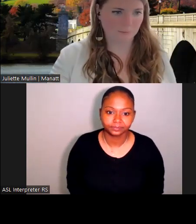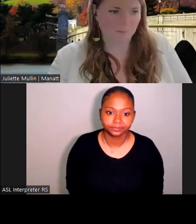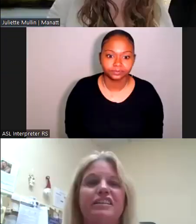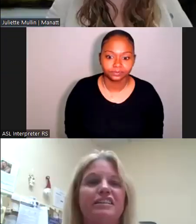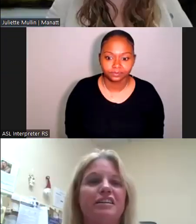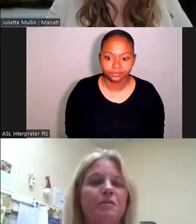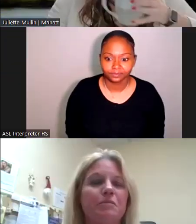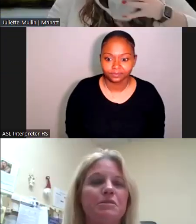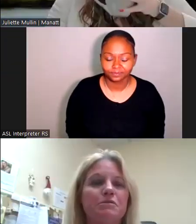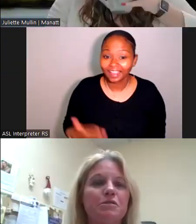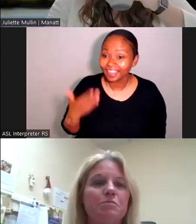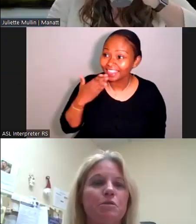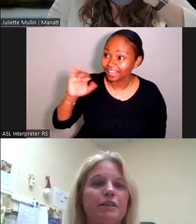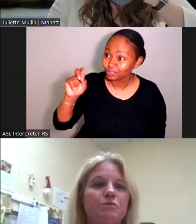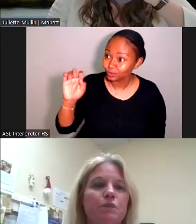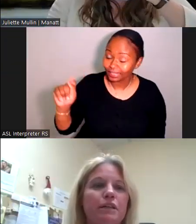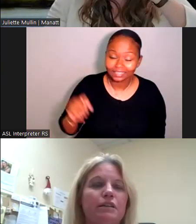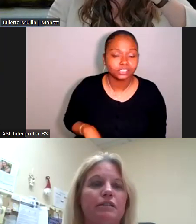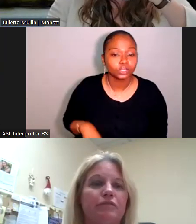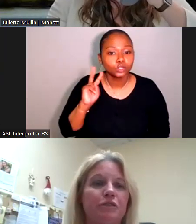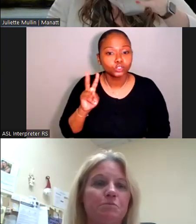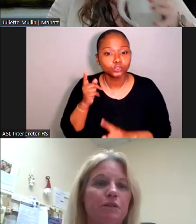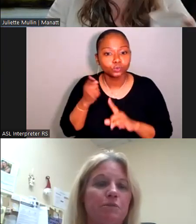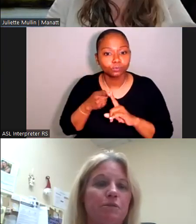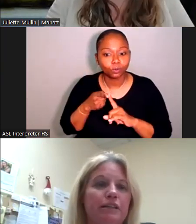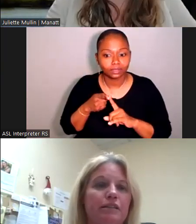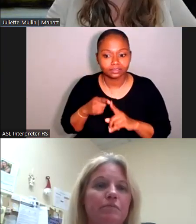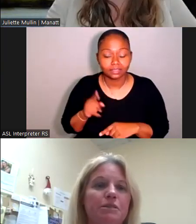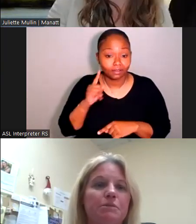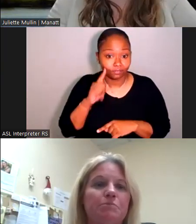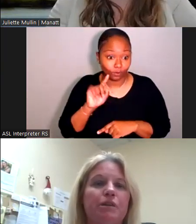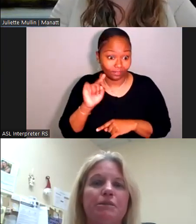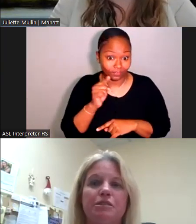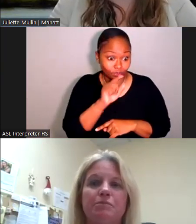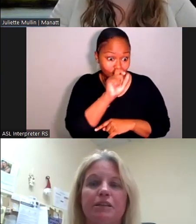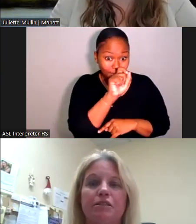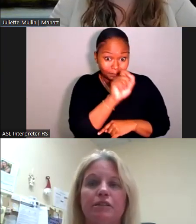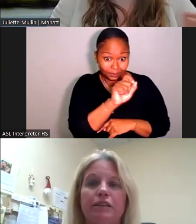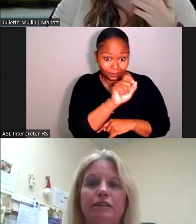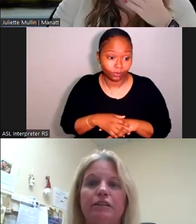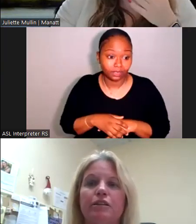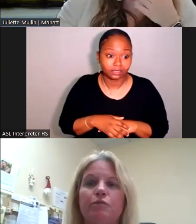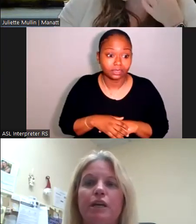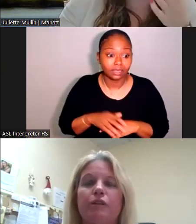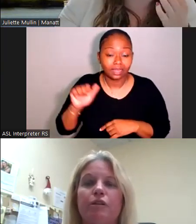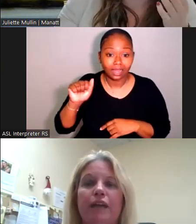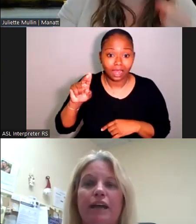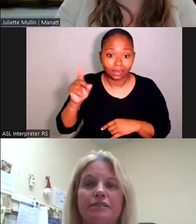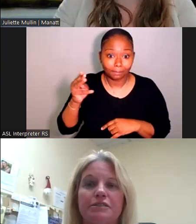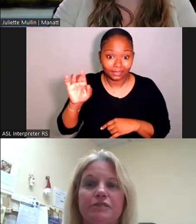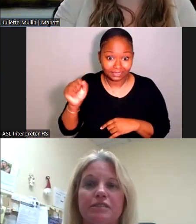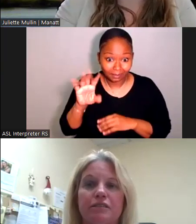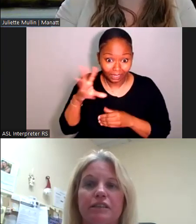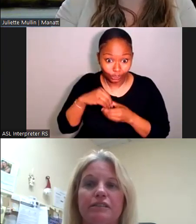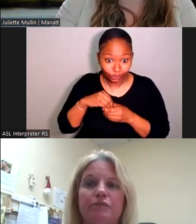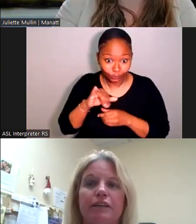Hi, thanks, Juliet. So 2 points. One on the first bullet point is ombudsman probably shouldn't be included there. We have our own access